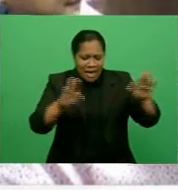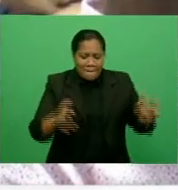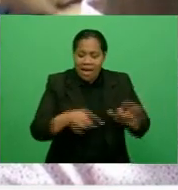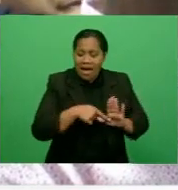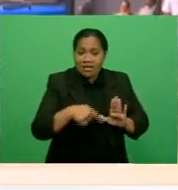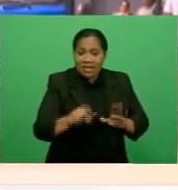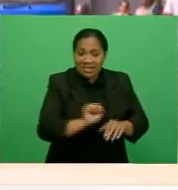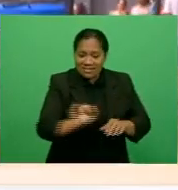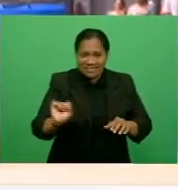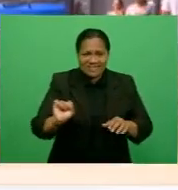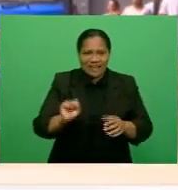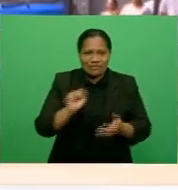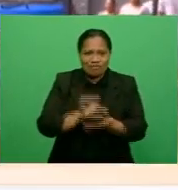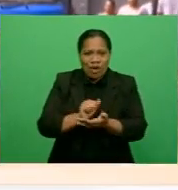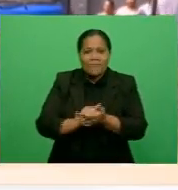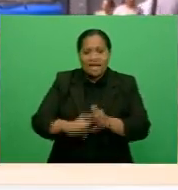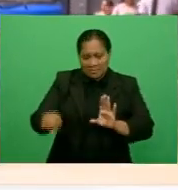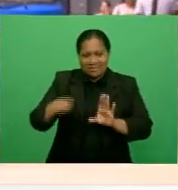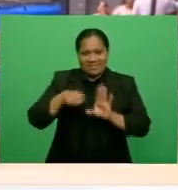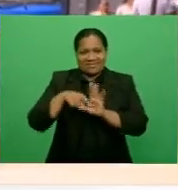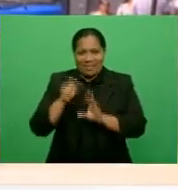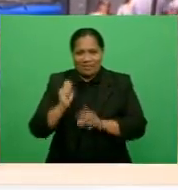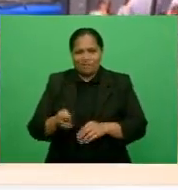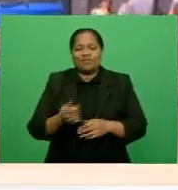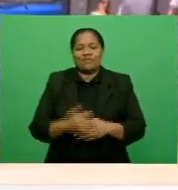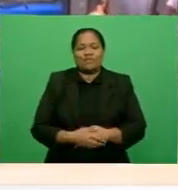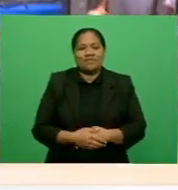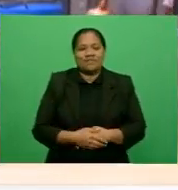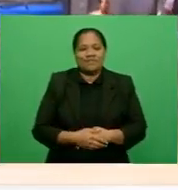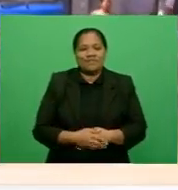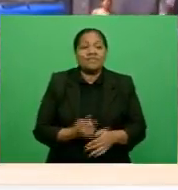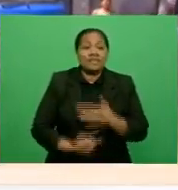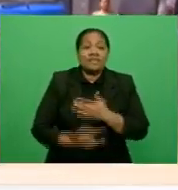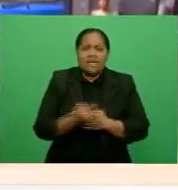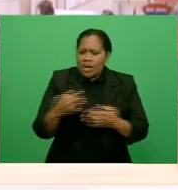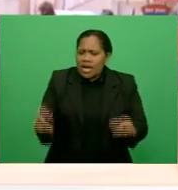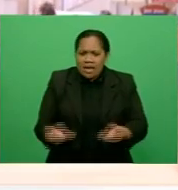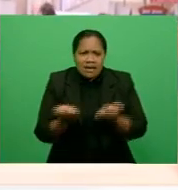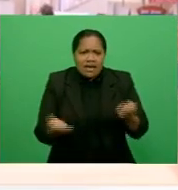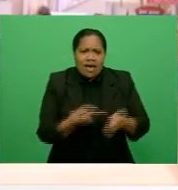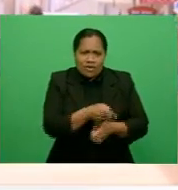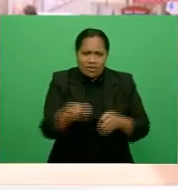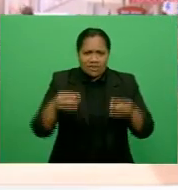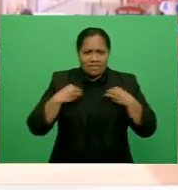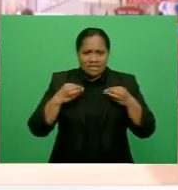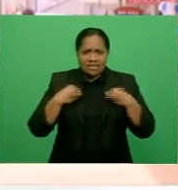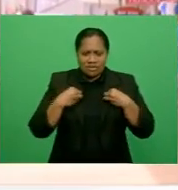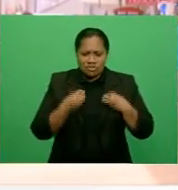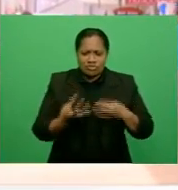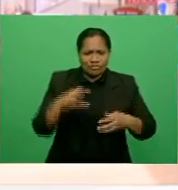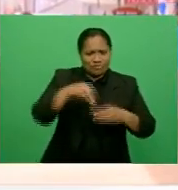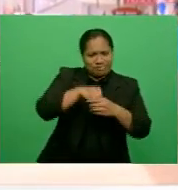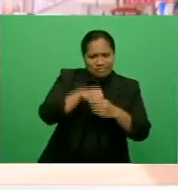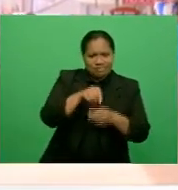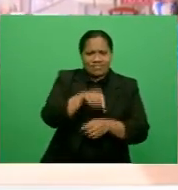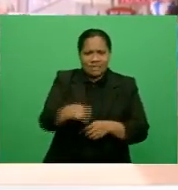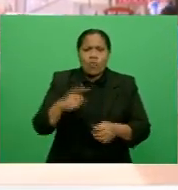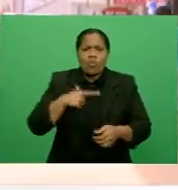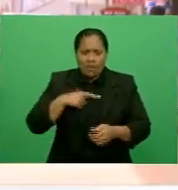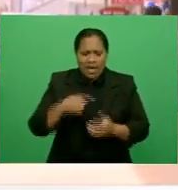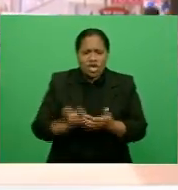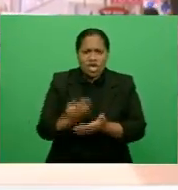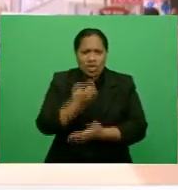have in-store sale. The Association has encouraged retailers to take part in this as the economy needs a boost and this also